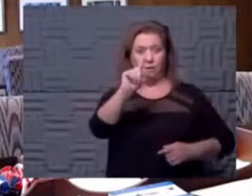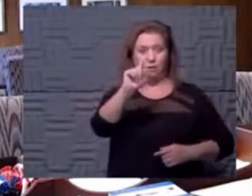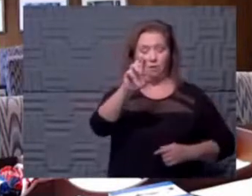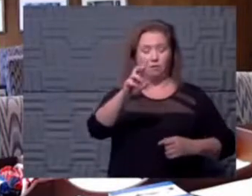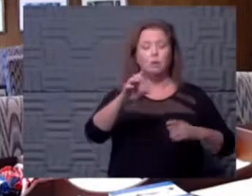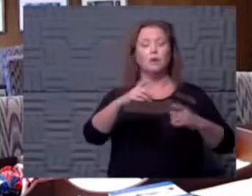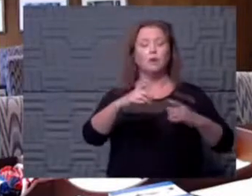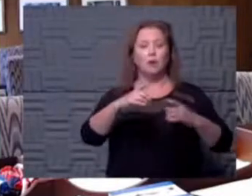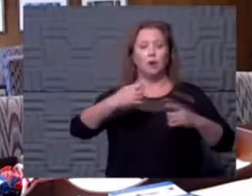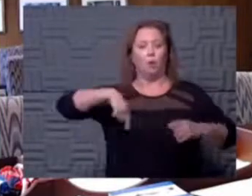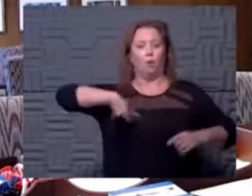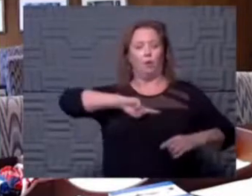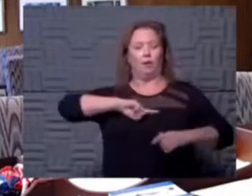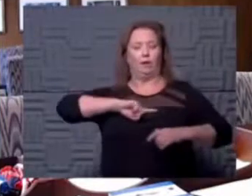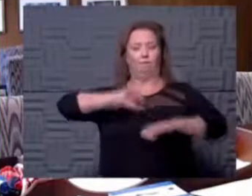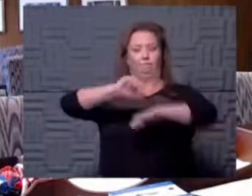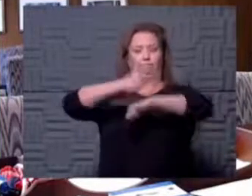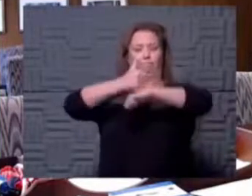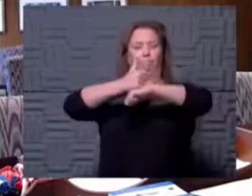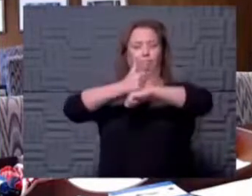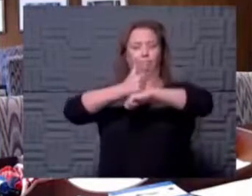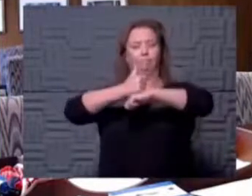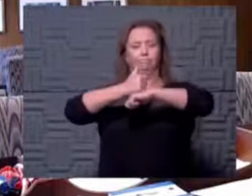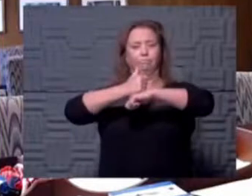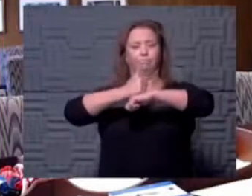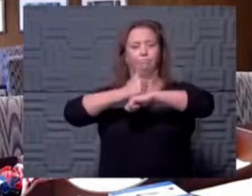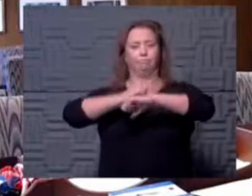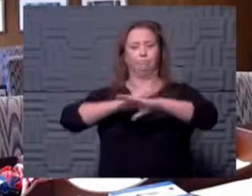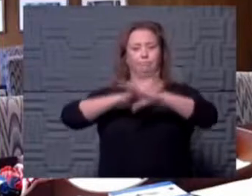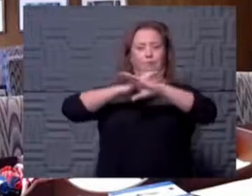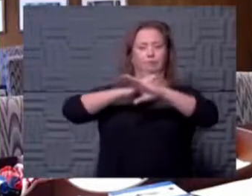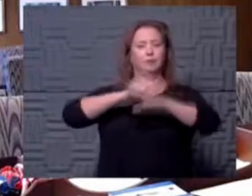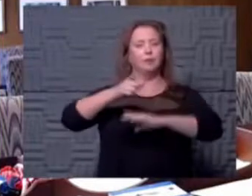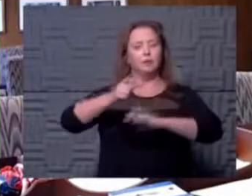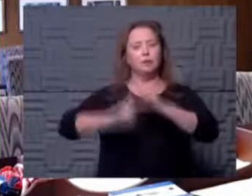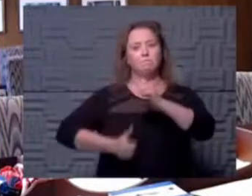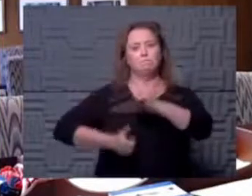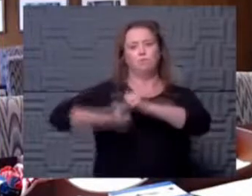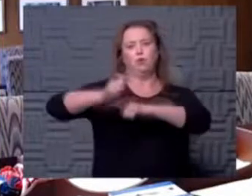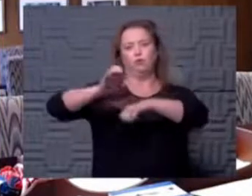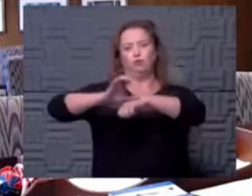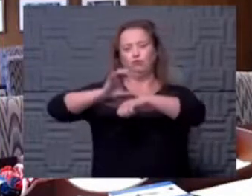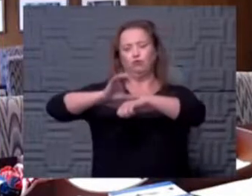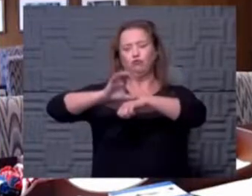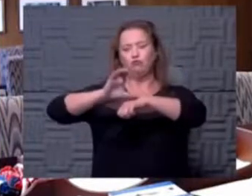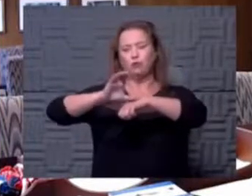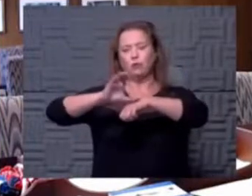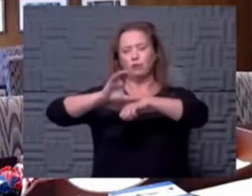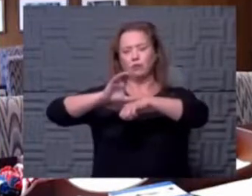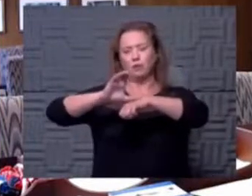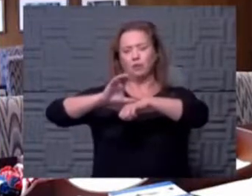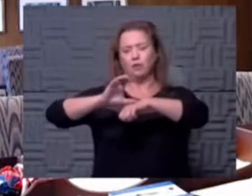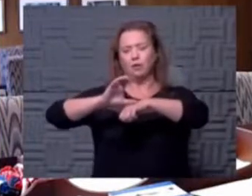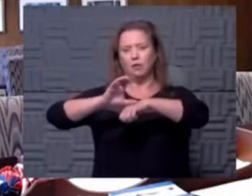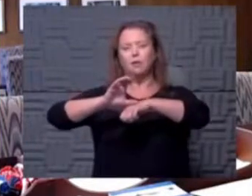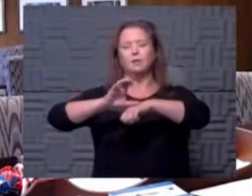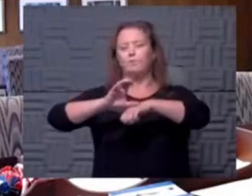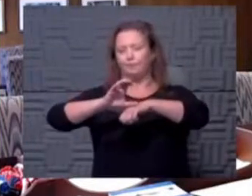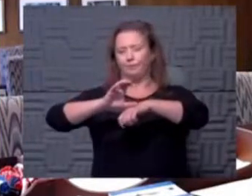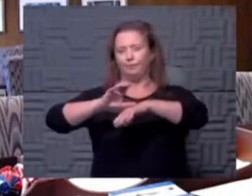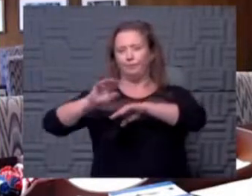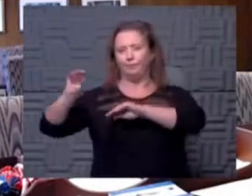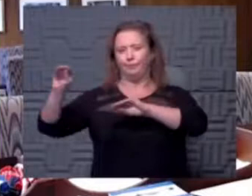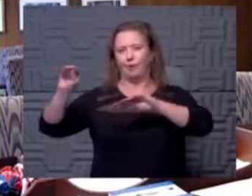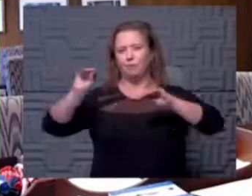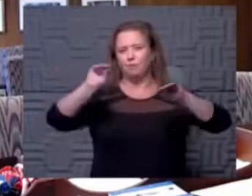we've taken precautions, and we also I think in most churches they're moving them out of the direct line